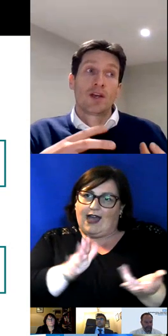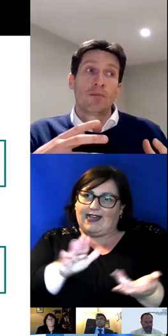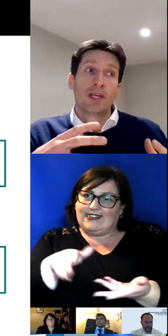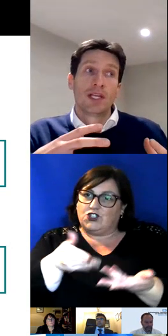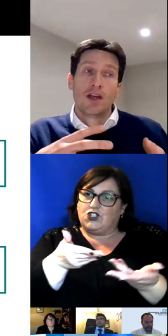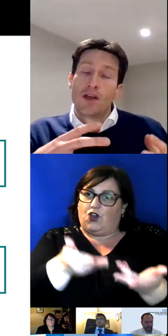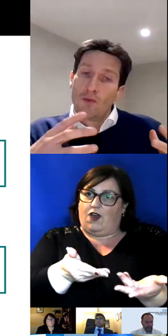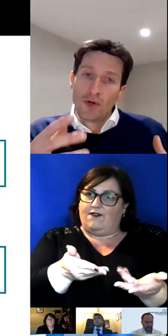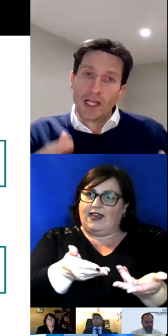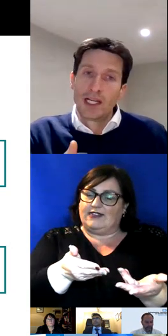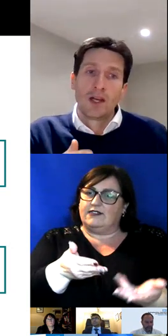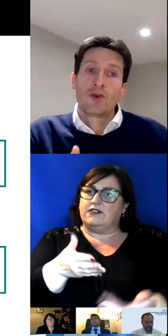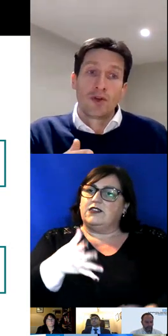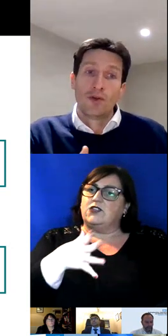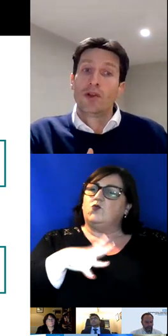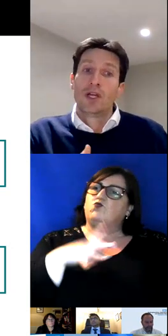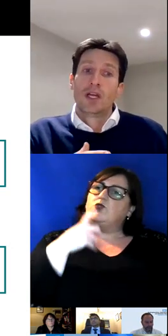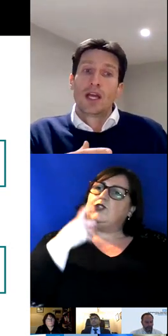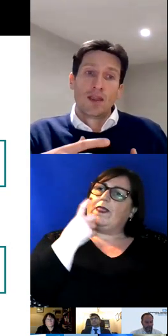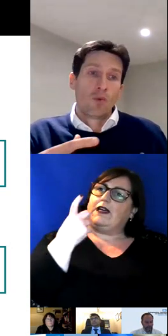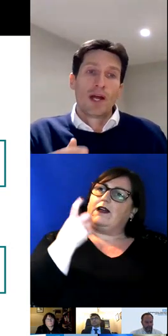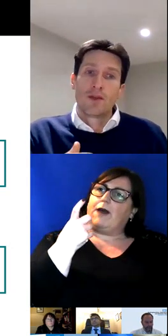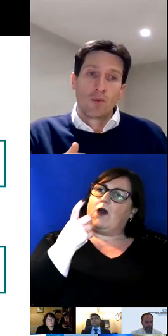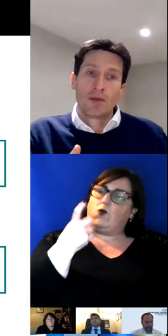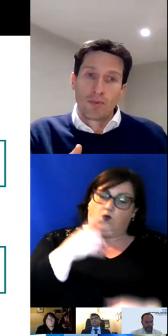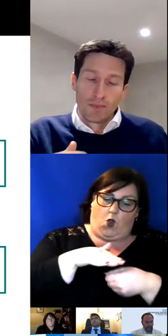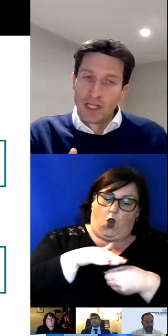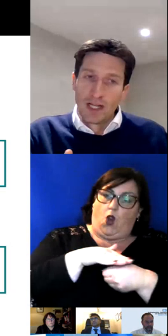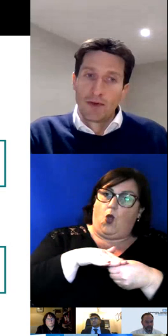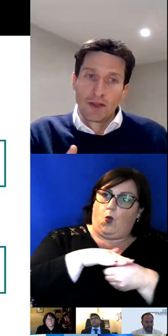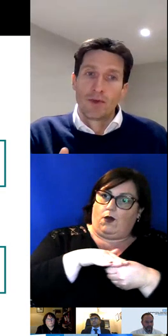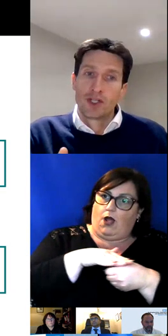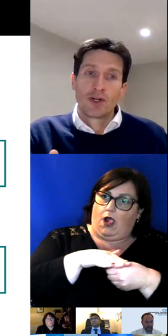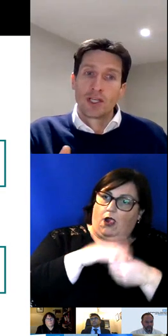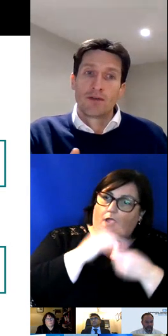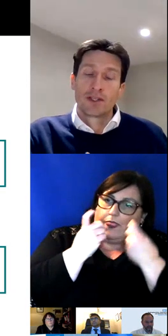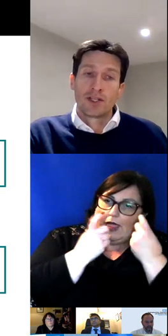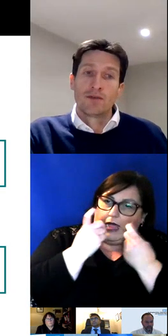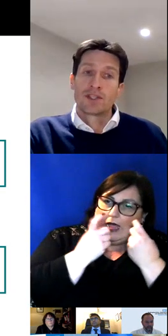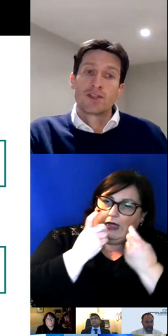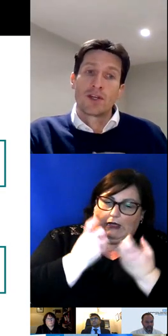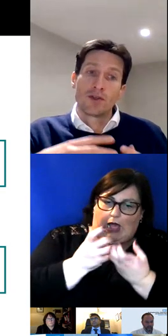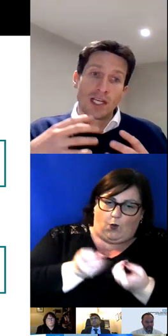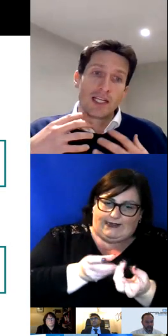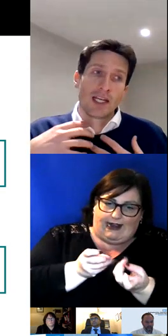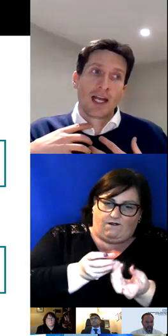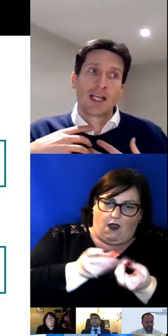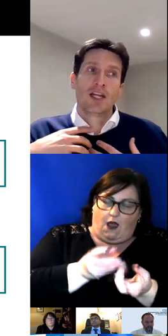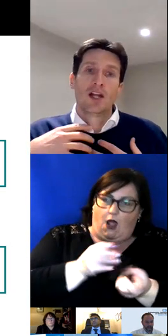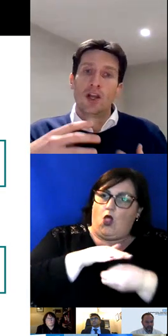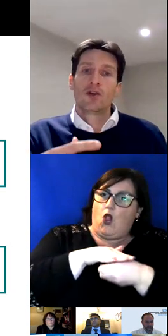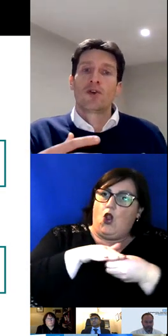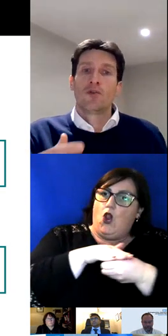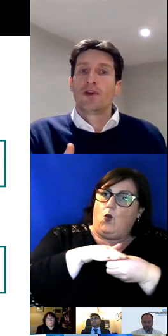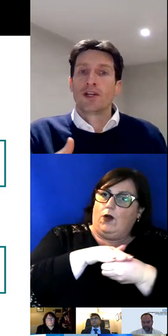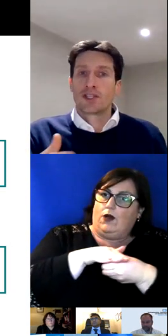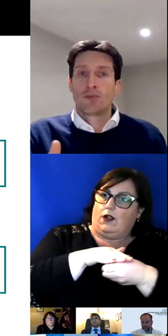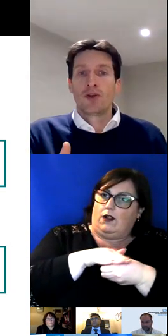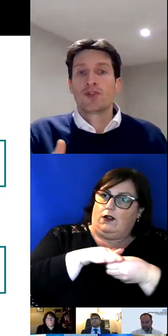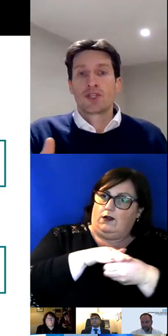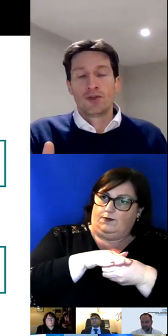how we can be really local in the way that we deliver the majority of our services. So taking a